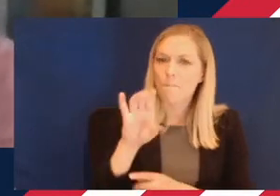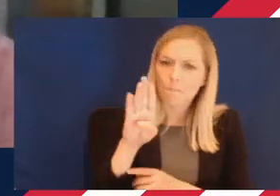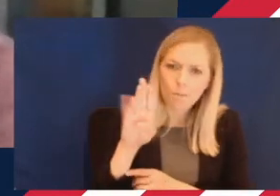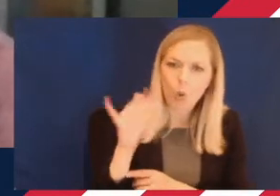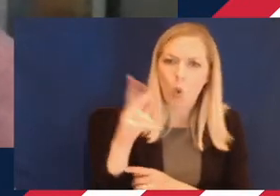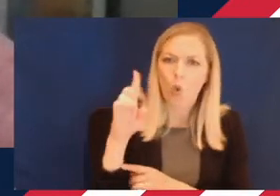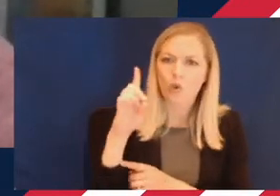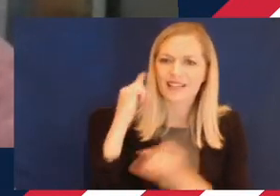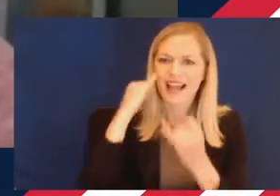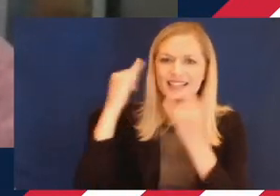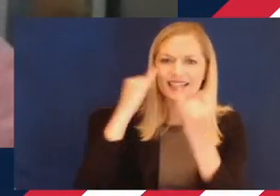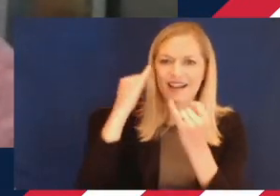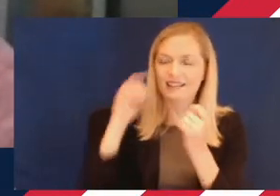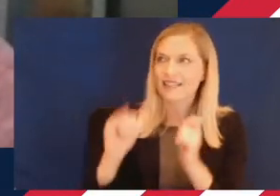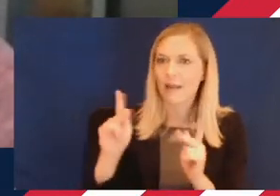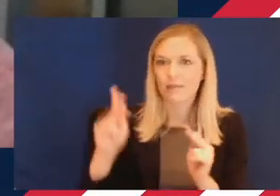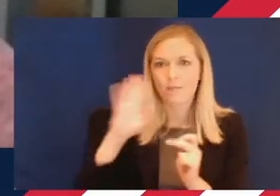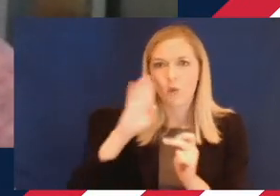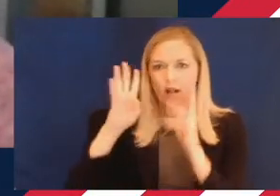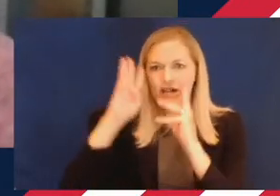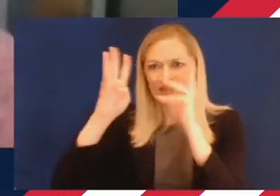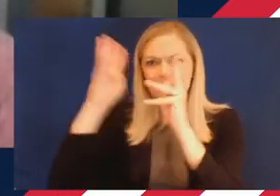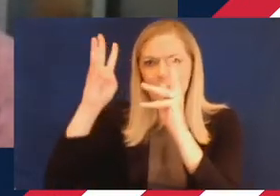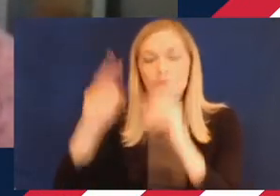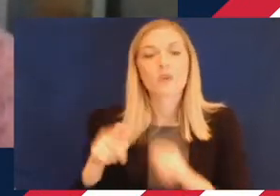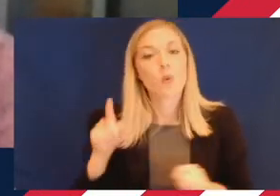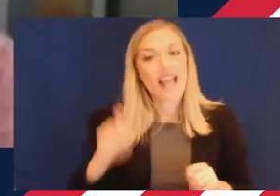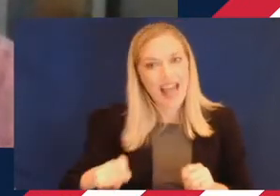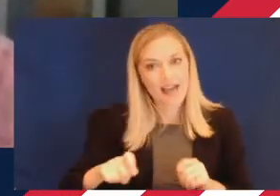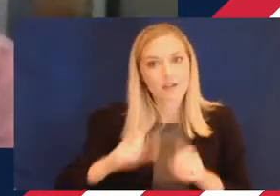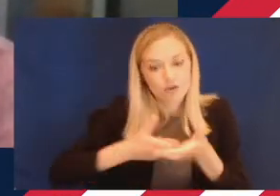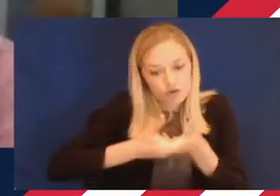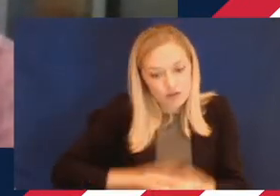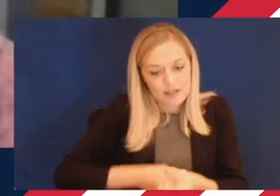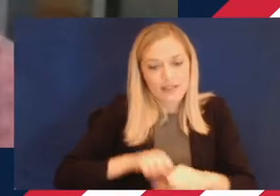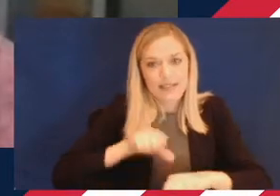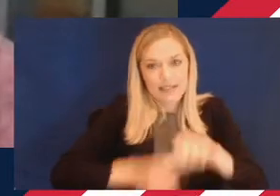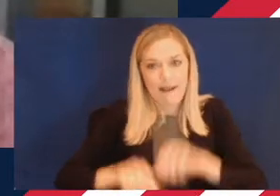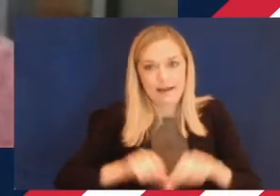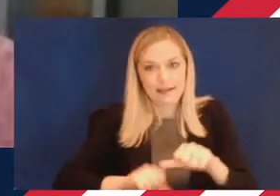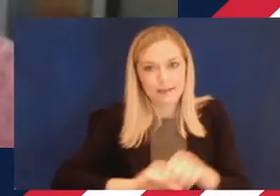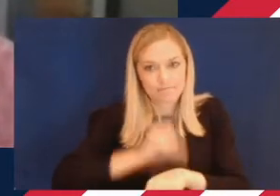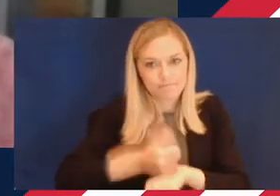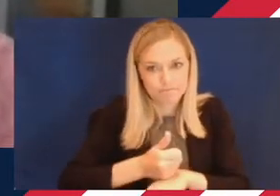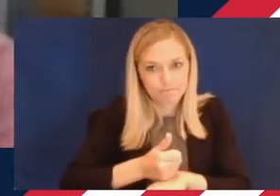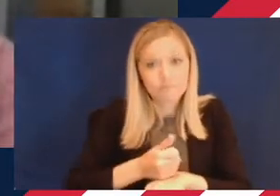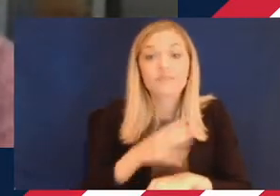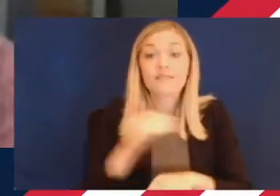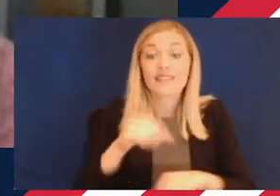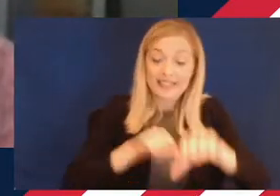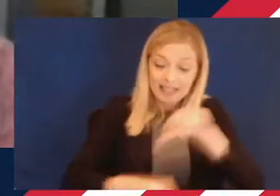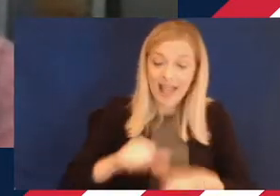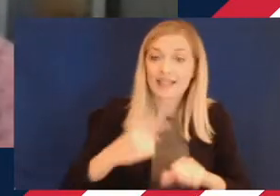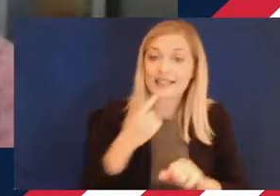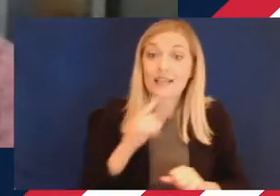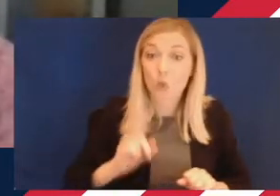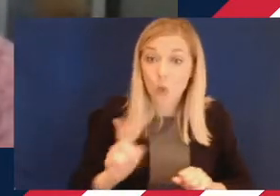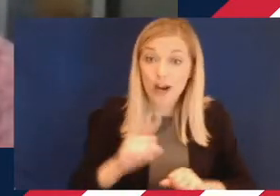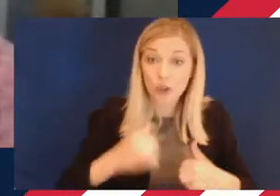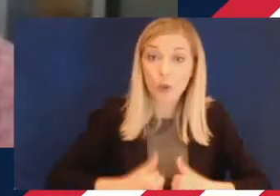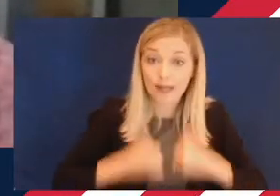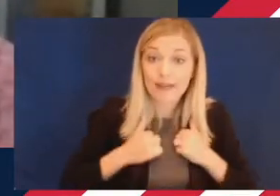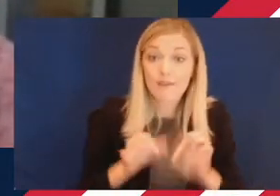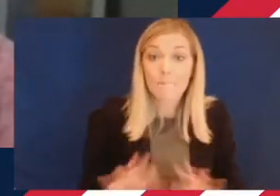establish policies and practices rooted in science, and science tells us that where you live matters. For children raised in places